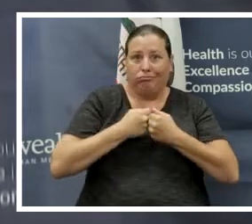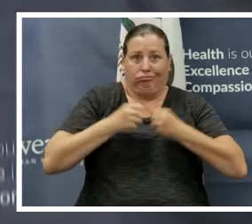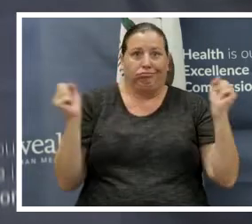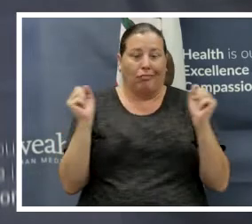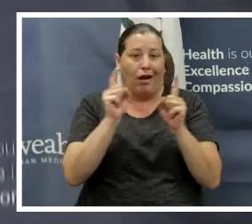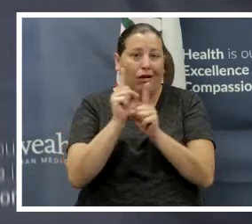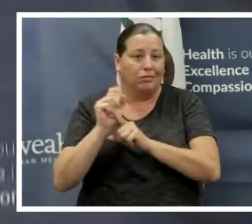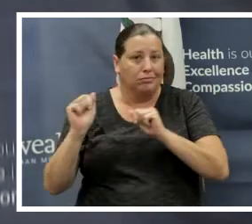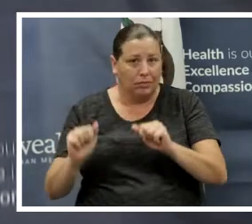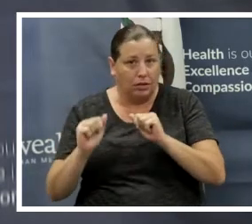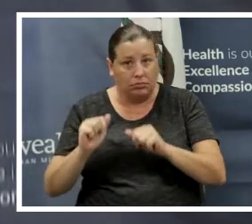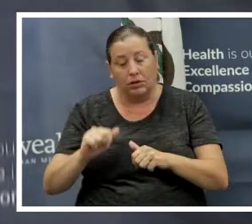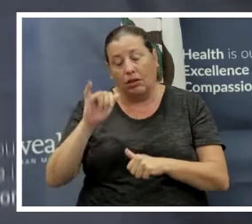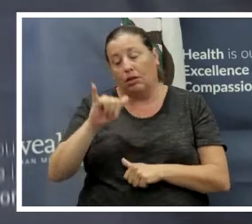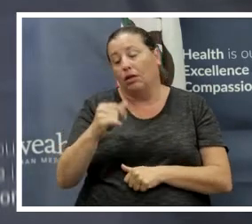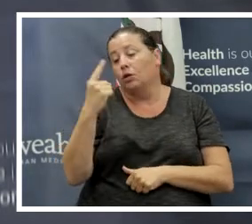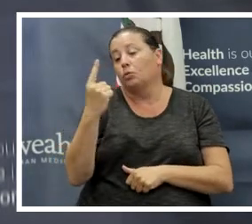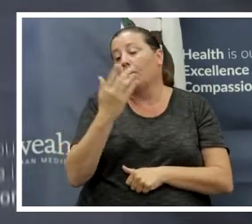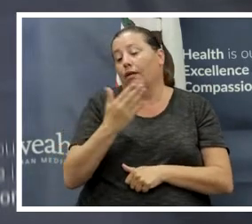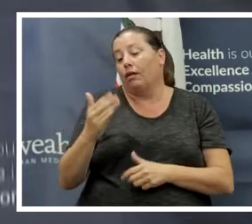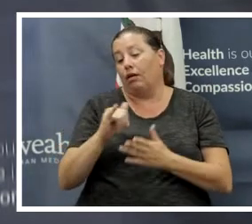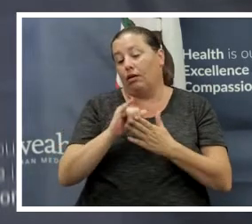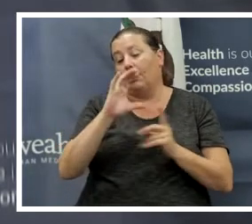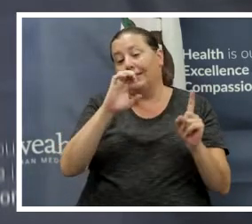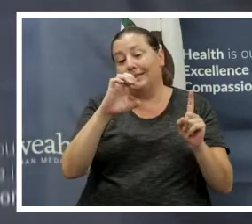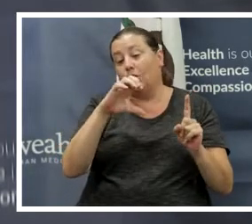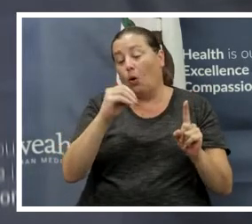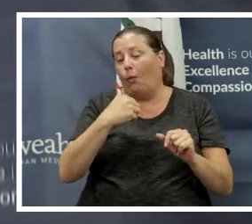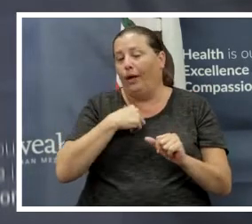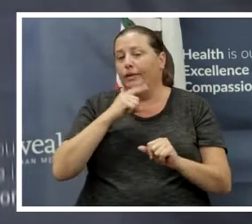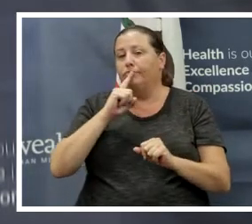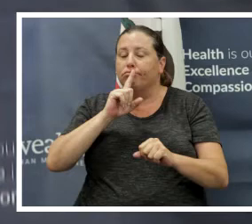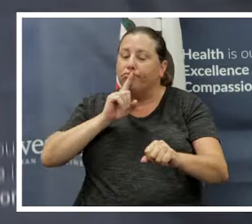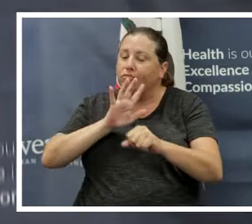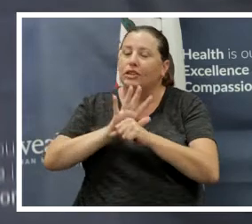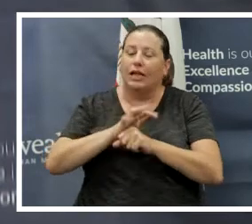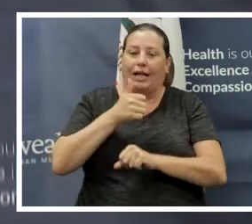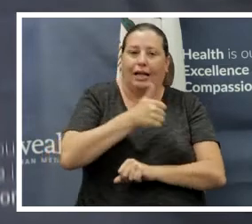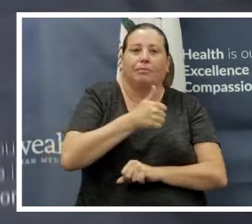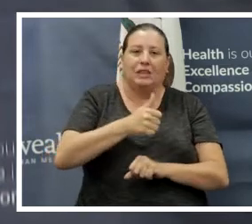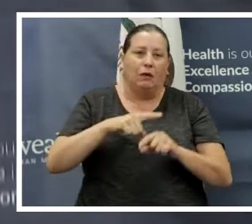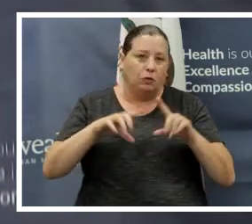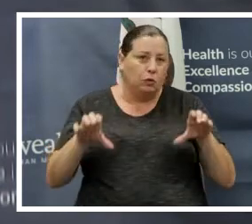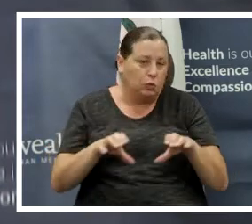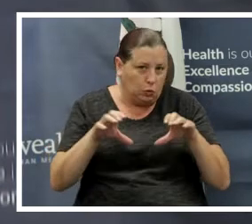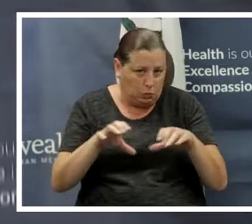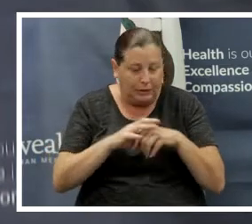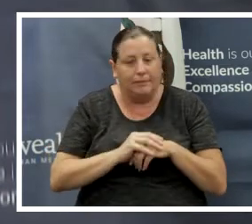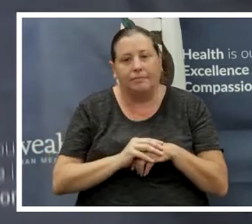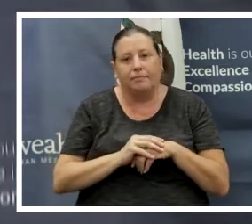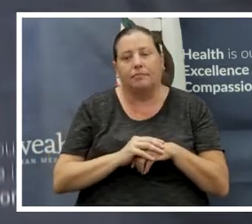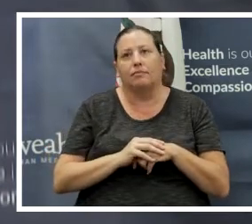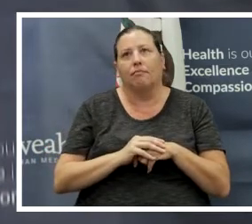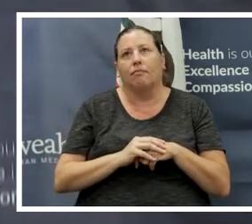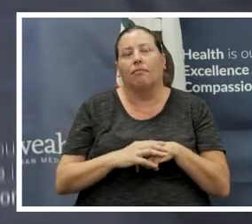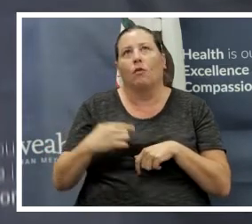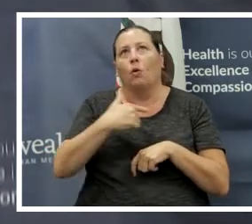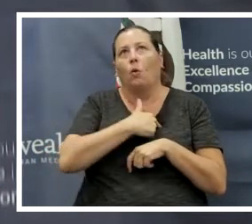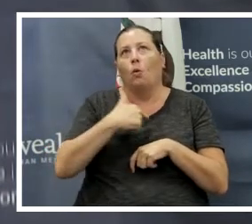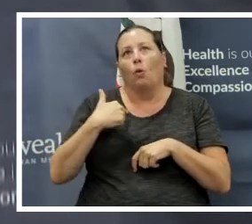is one thing that the CEO has dedicated himself to doing, and we have made it